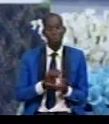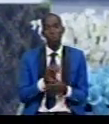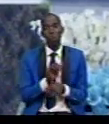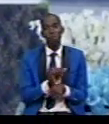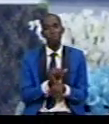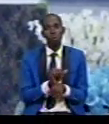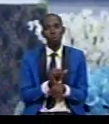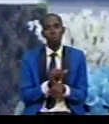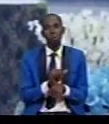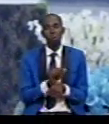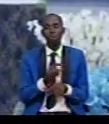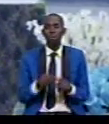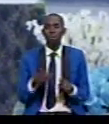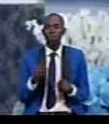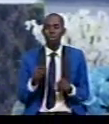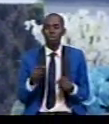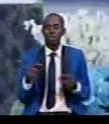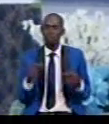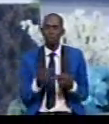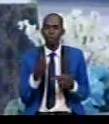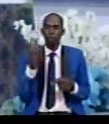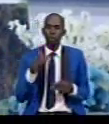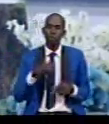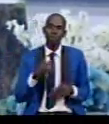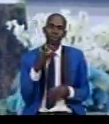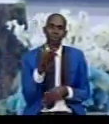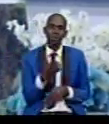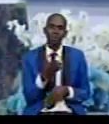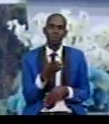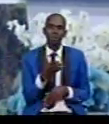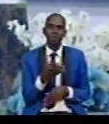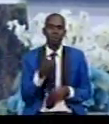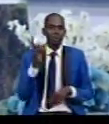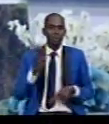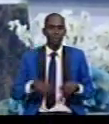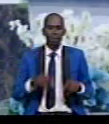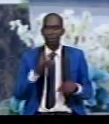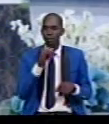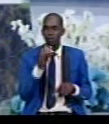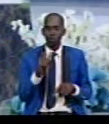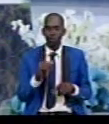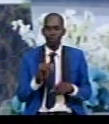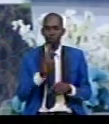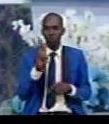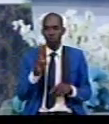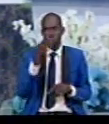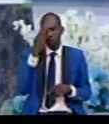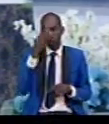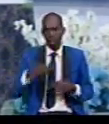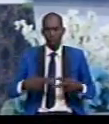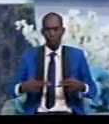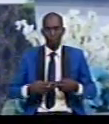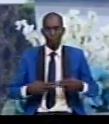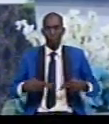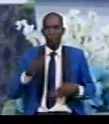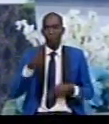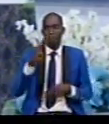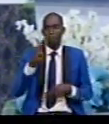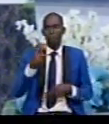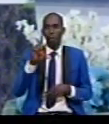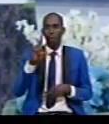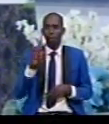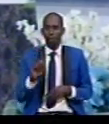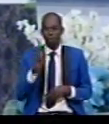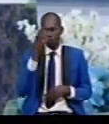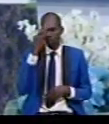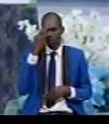pain was there. I cannot tight my belt. That's why I don't talking. I don't talking. I fly my shirt